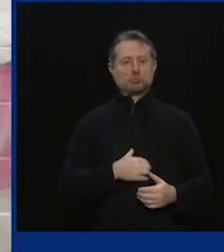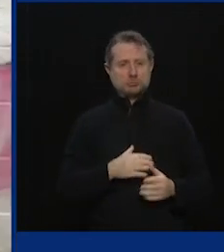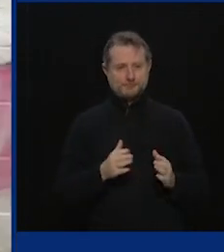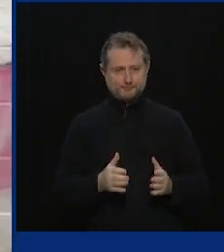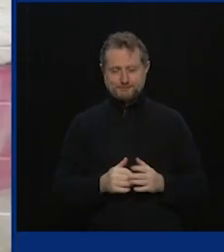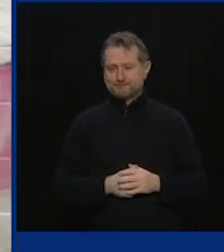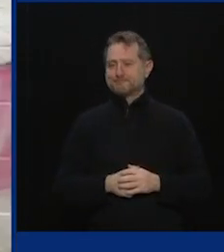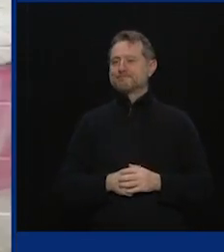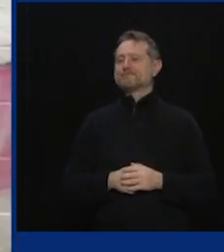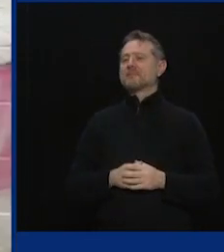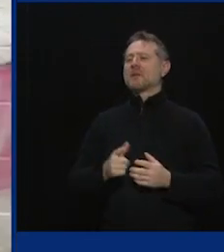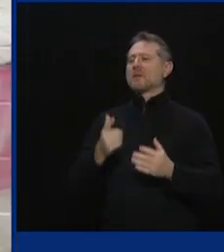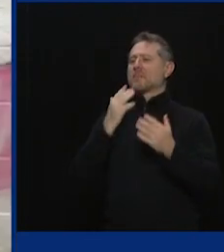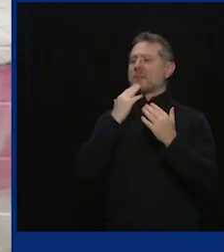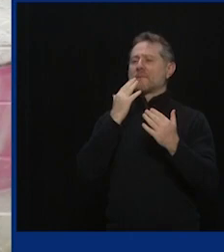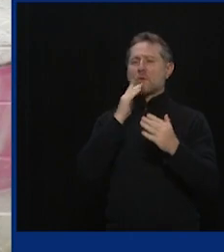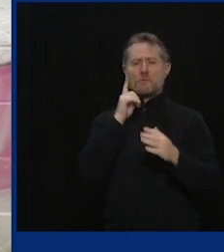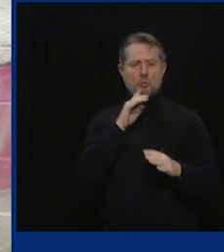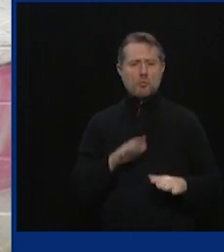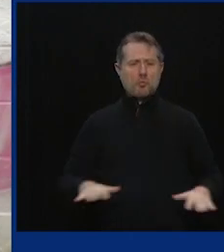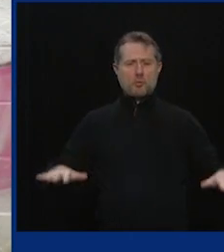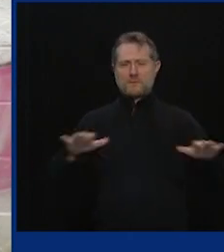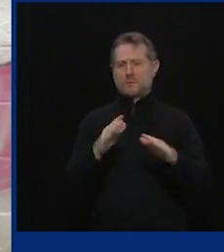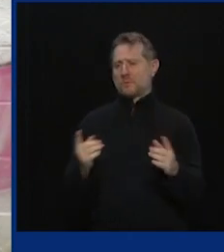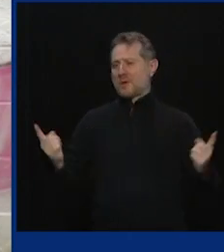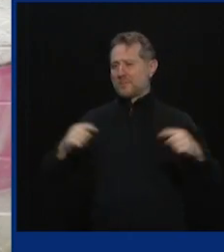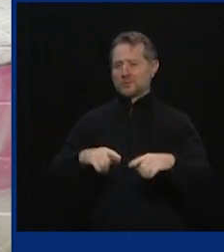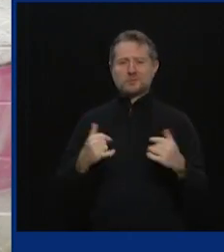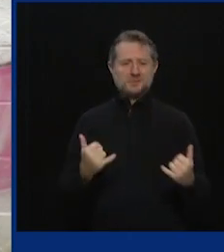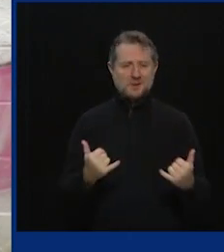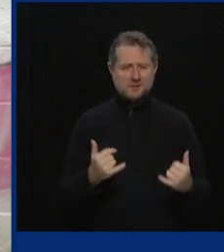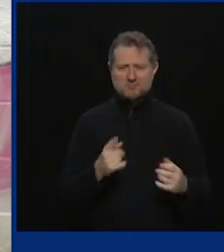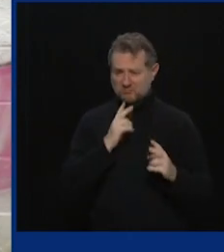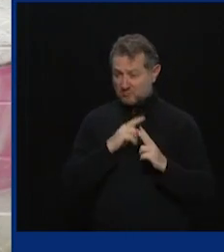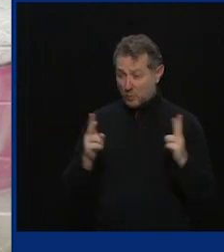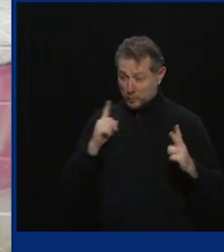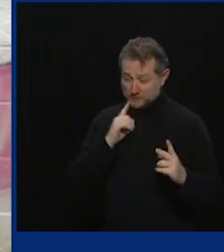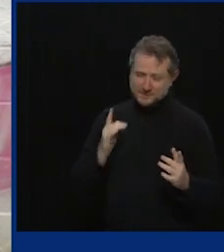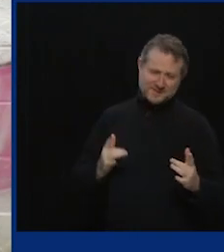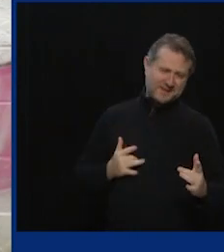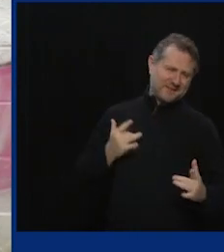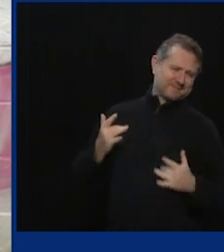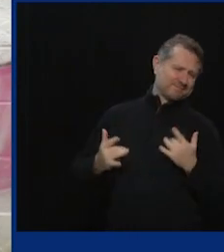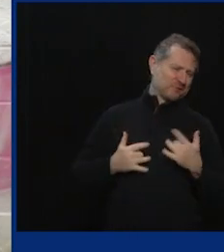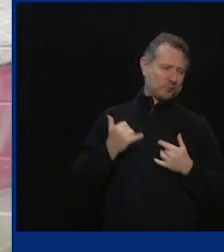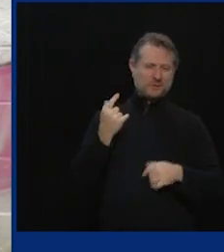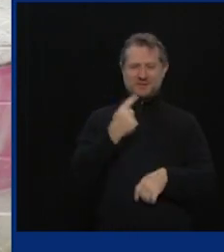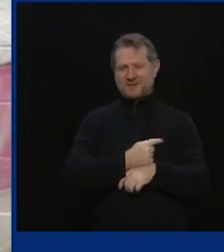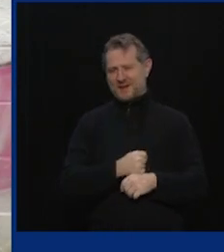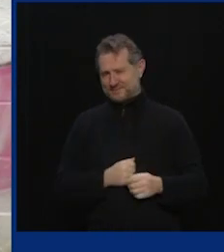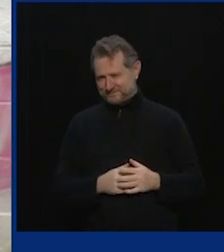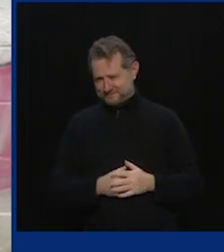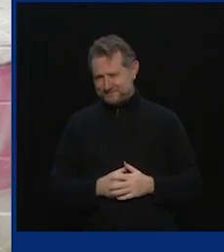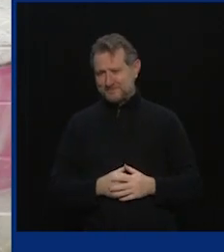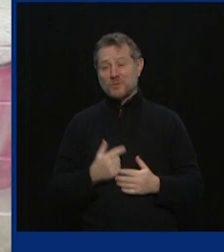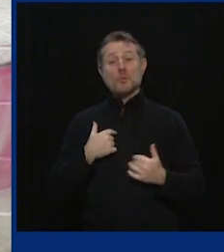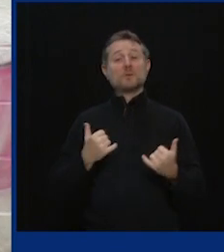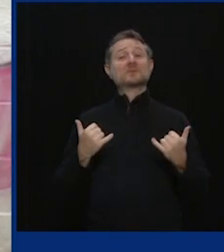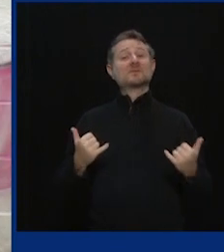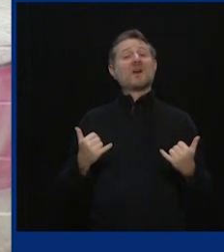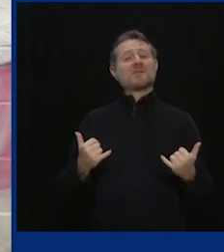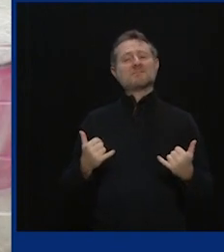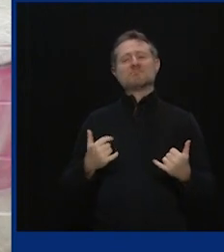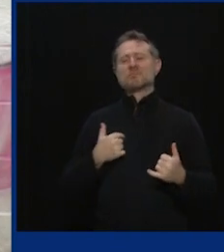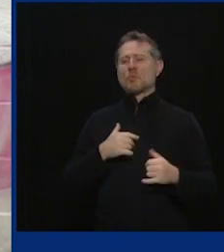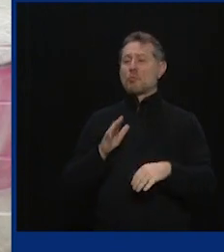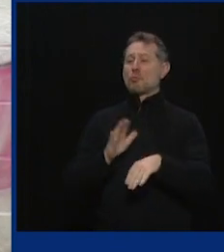I thank all of you for being here today on this exciting time for us. And without further ado, I'd like to call